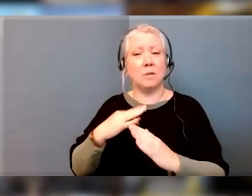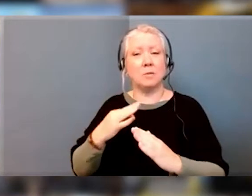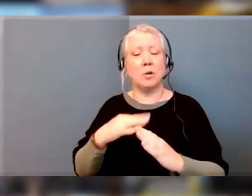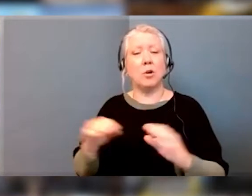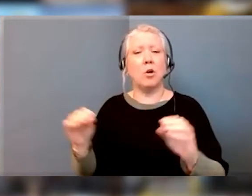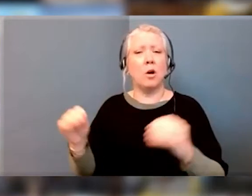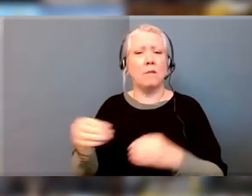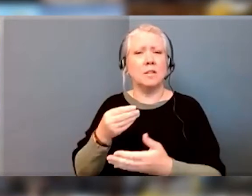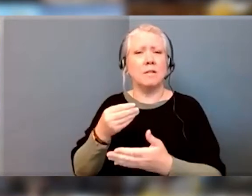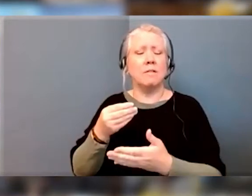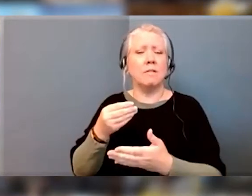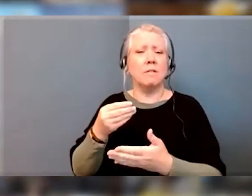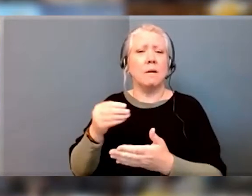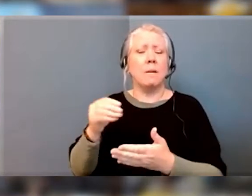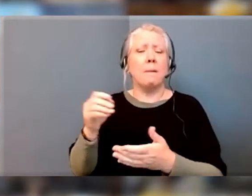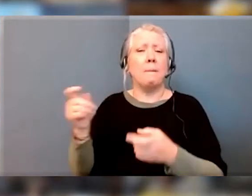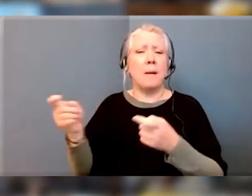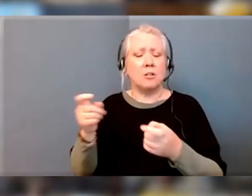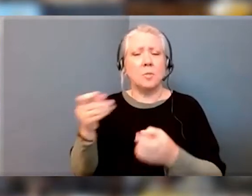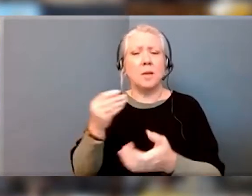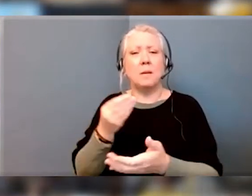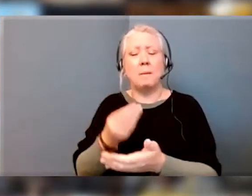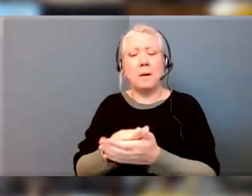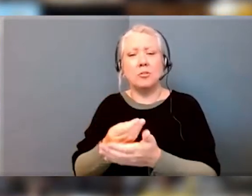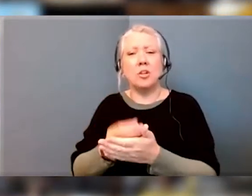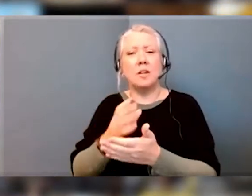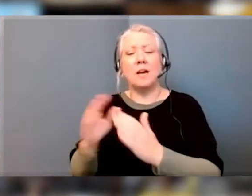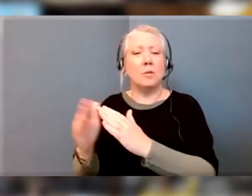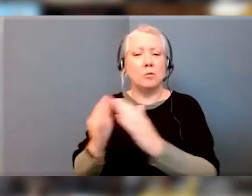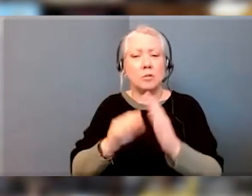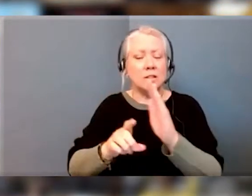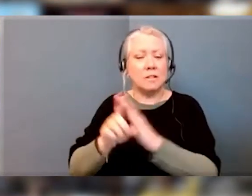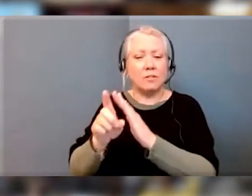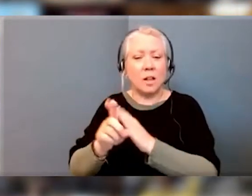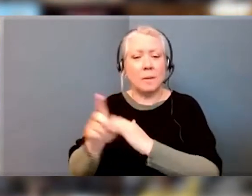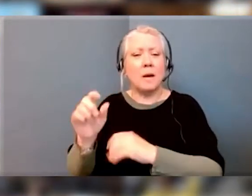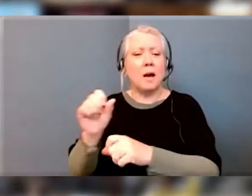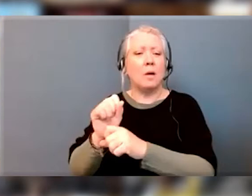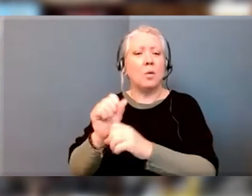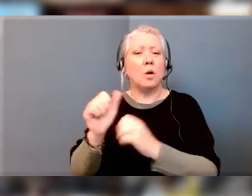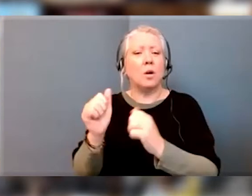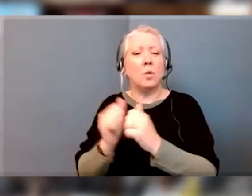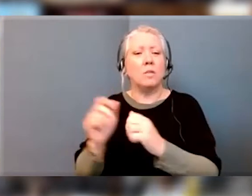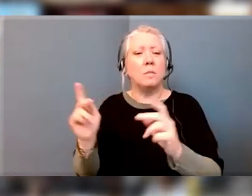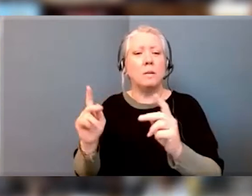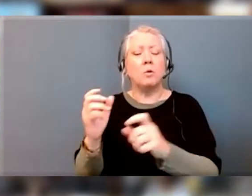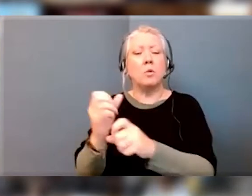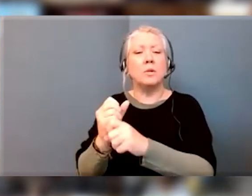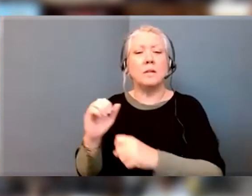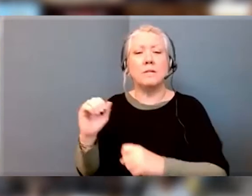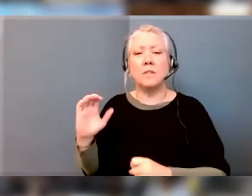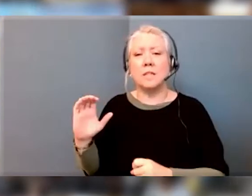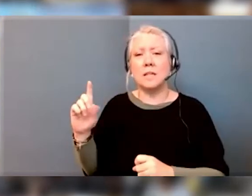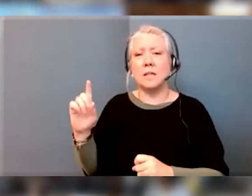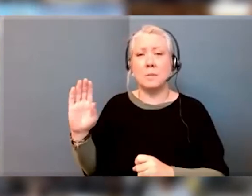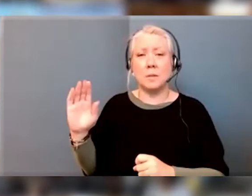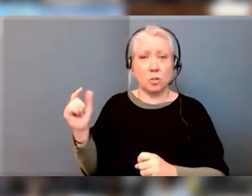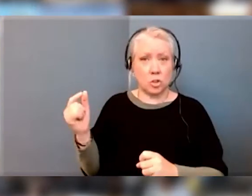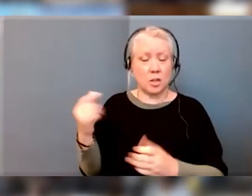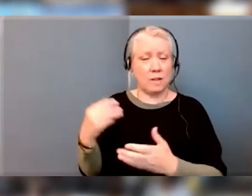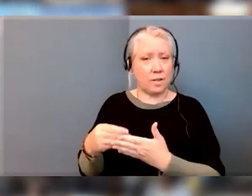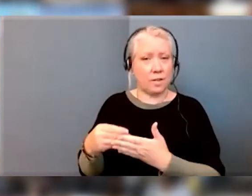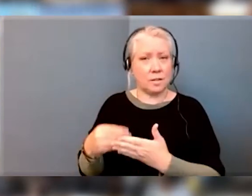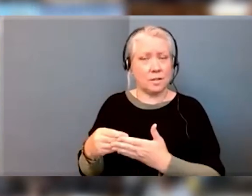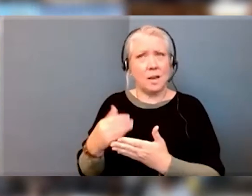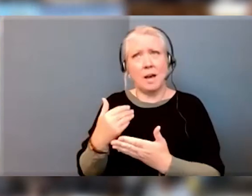Budget Community Development Division. I work with folks who receive public service CDBG funds. Basically, I'll have a caseload of